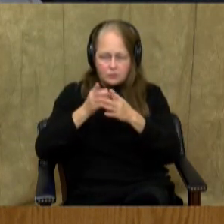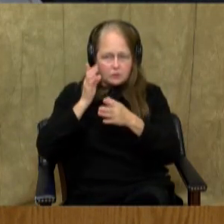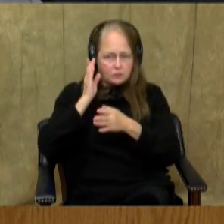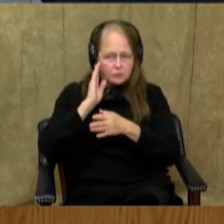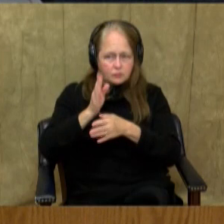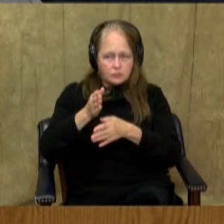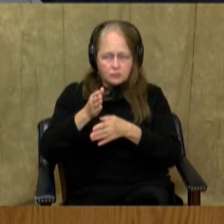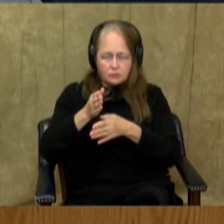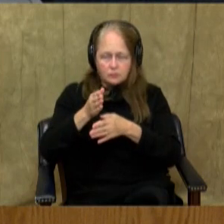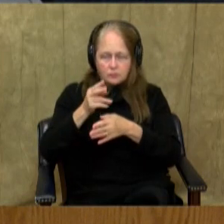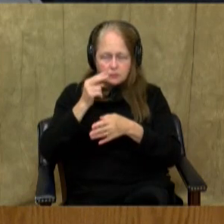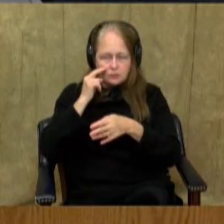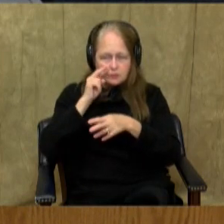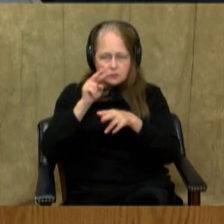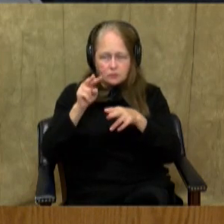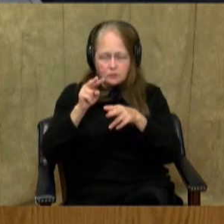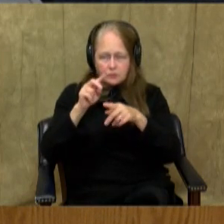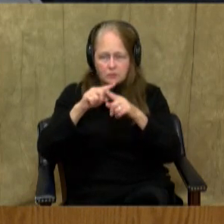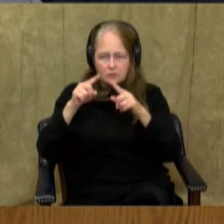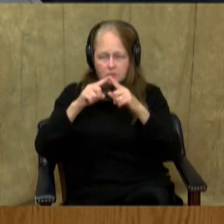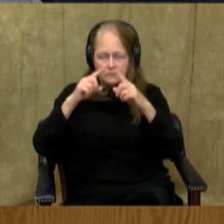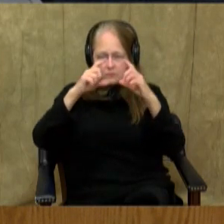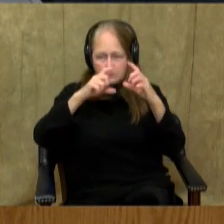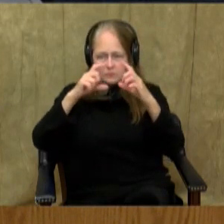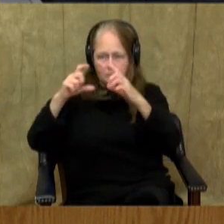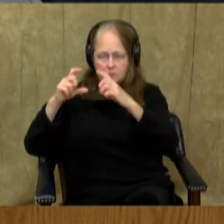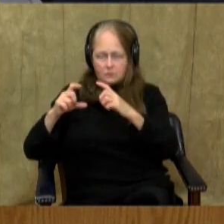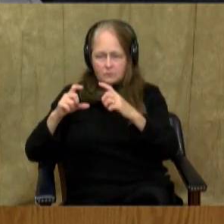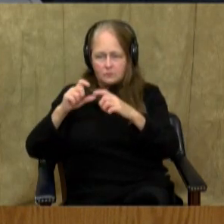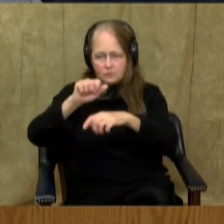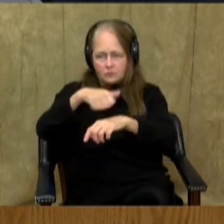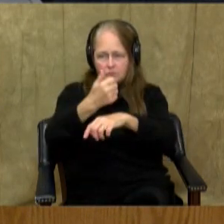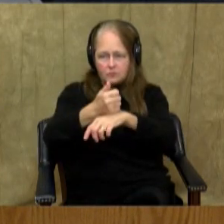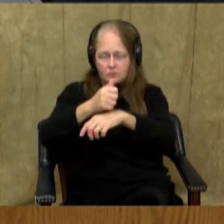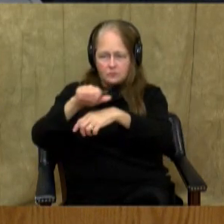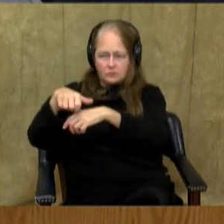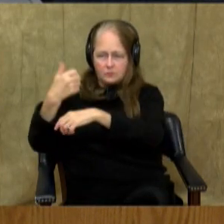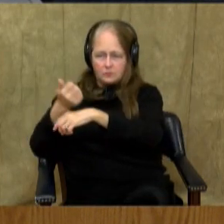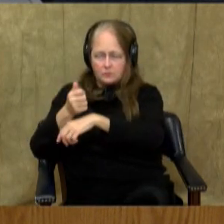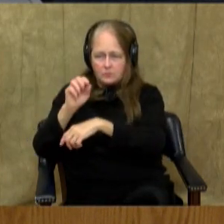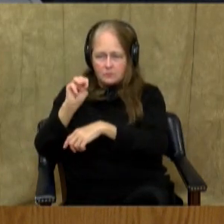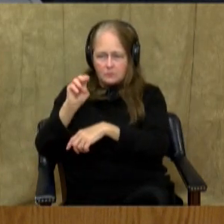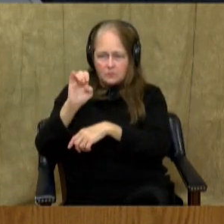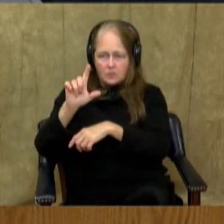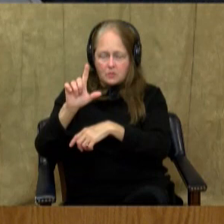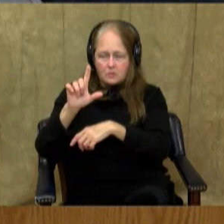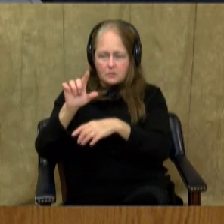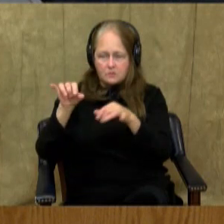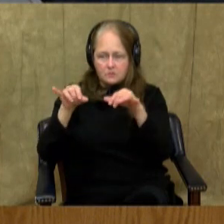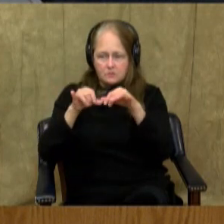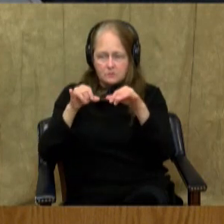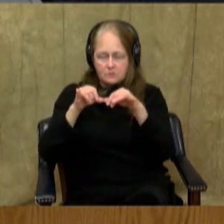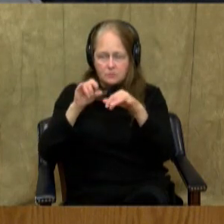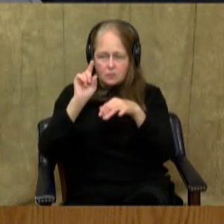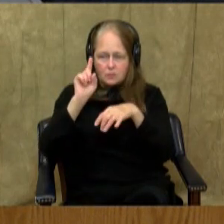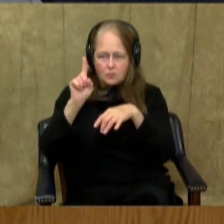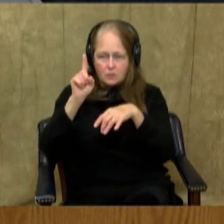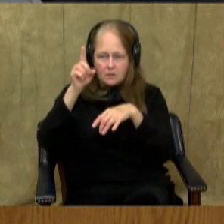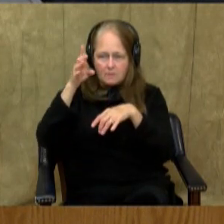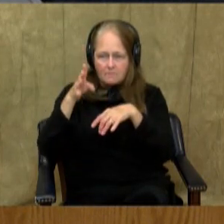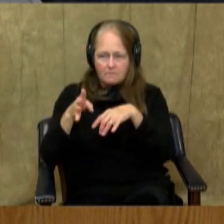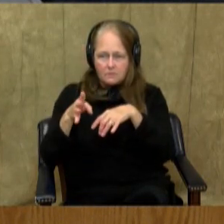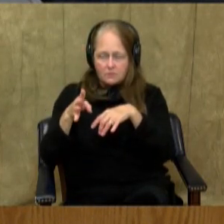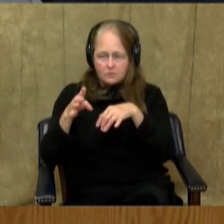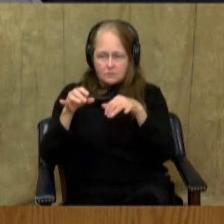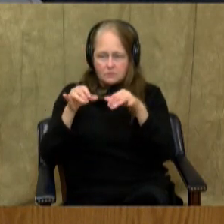straight to looking at some models. We looked at the size model and we learned that the moon is 1/4